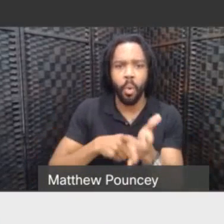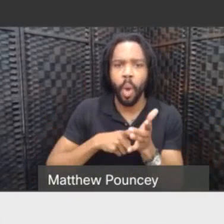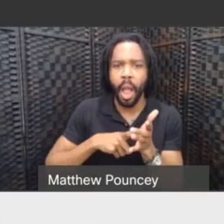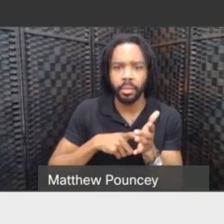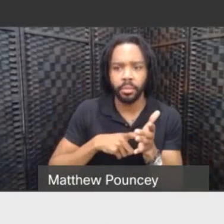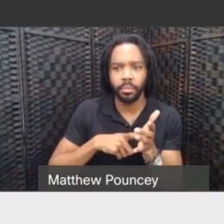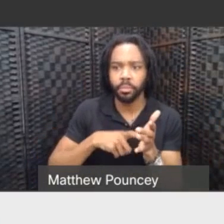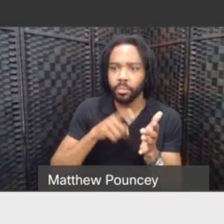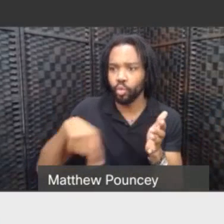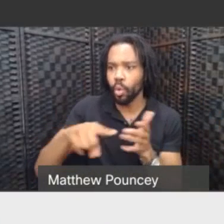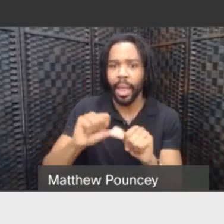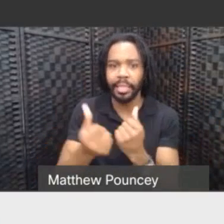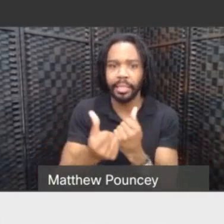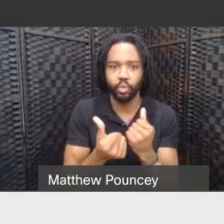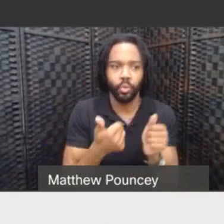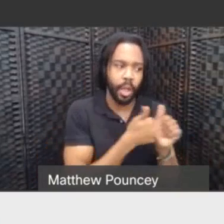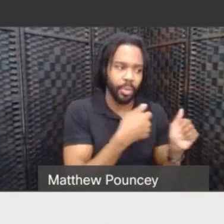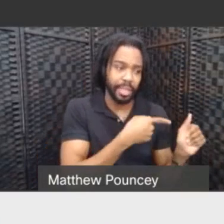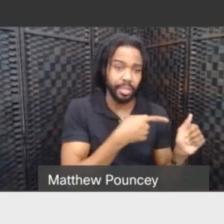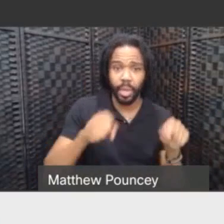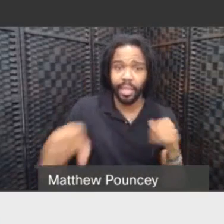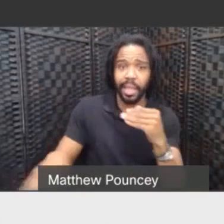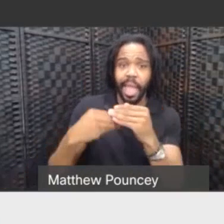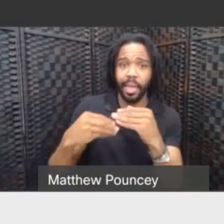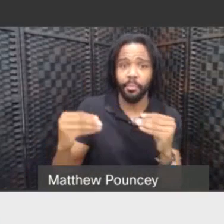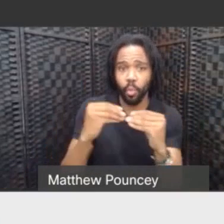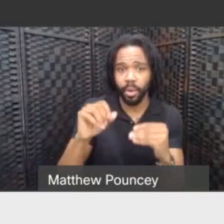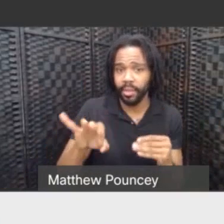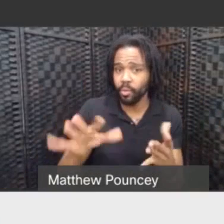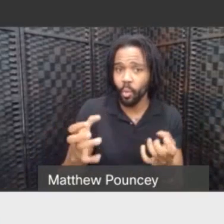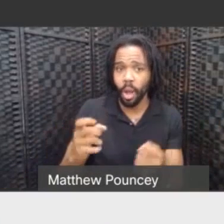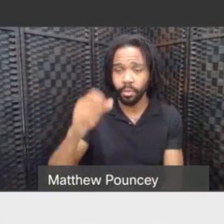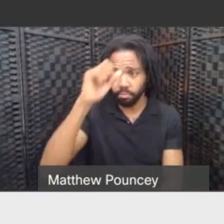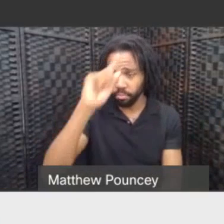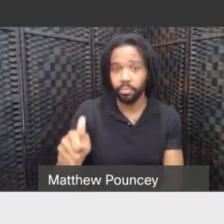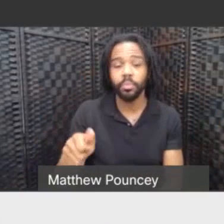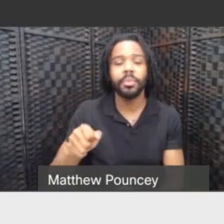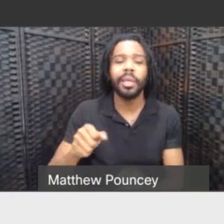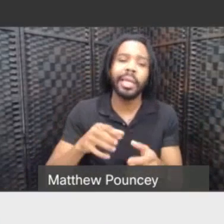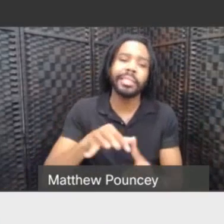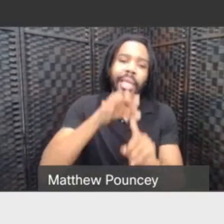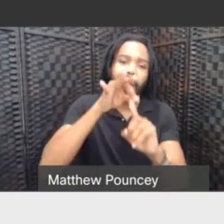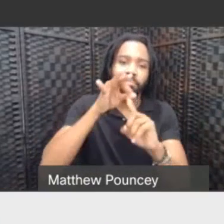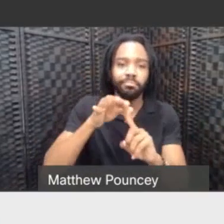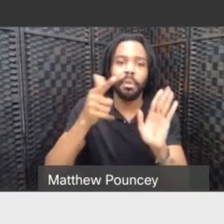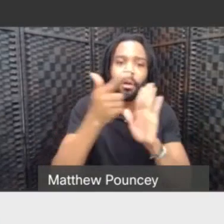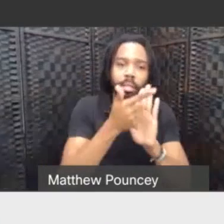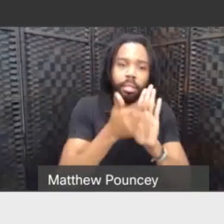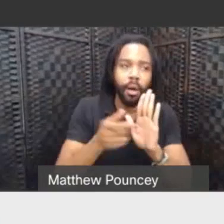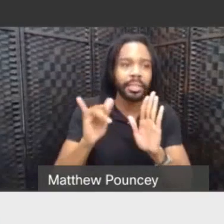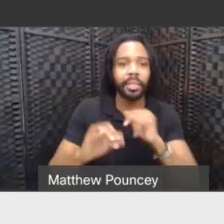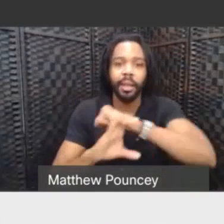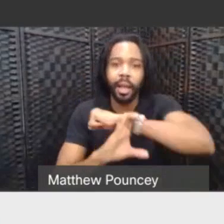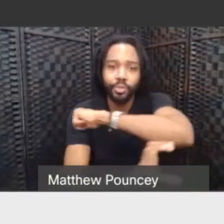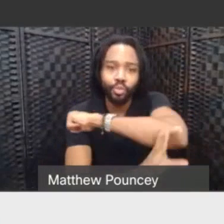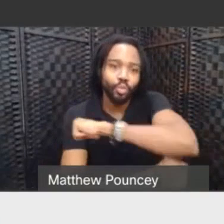requirement, except, of course, the Constitution or other laws like the ADA. So, you can't